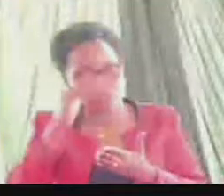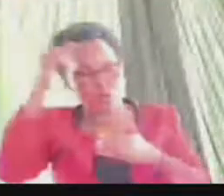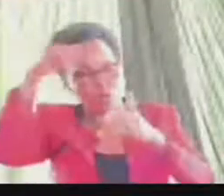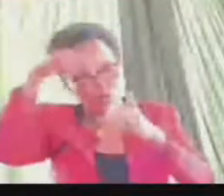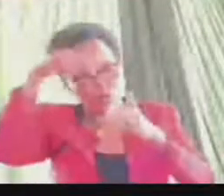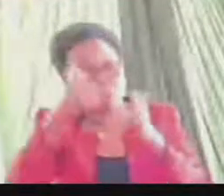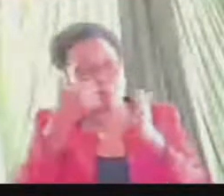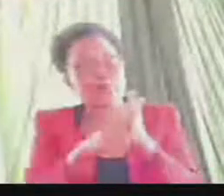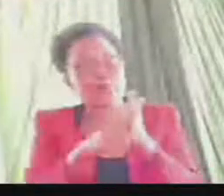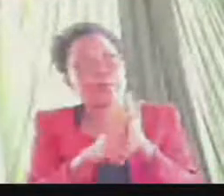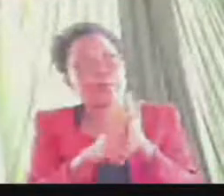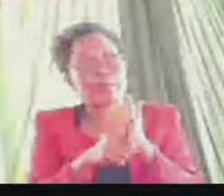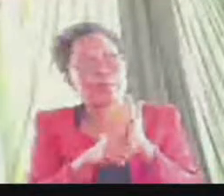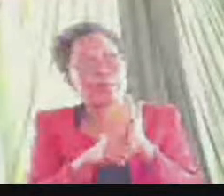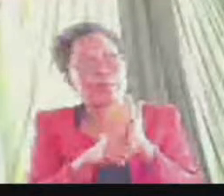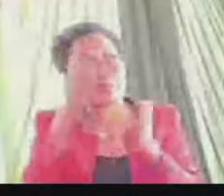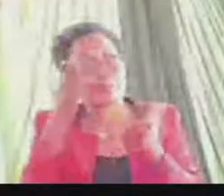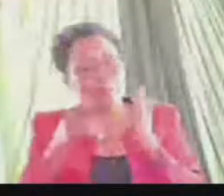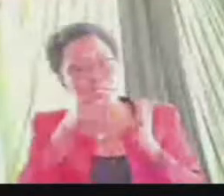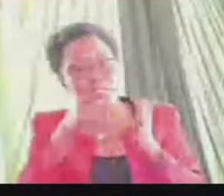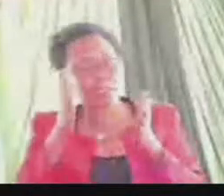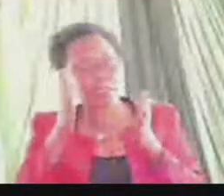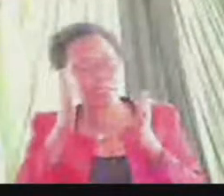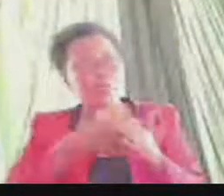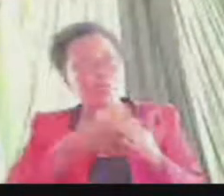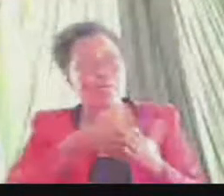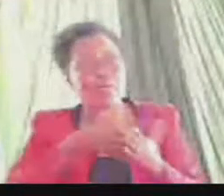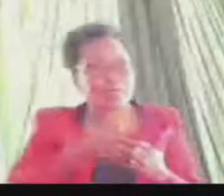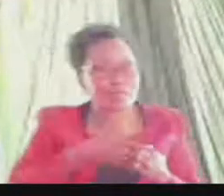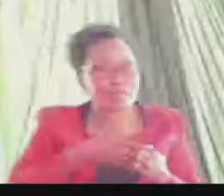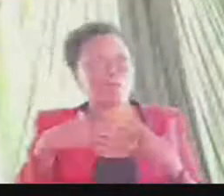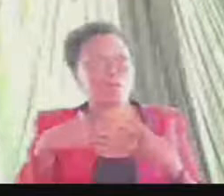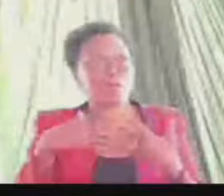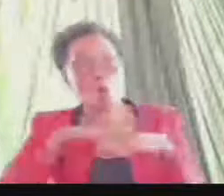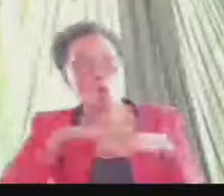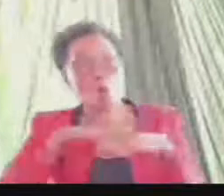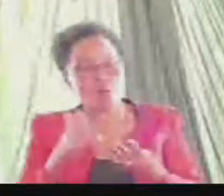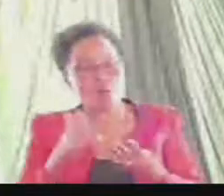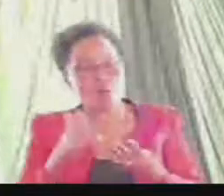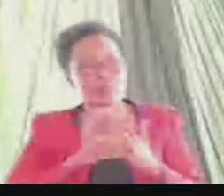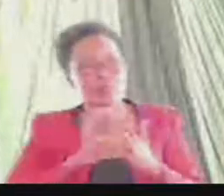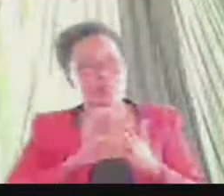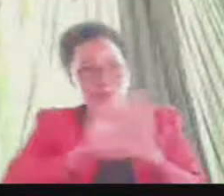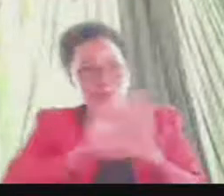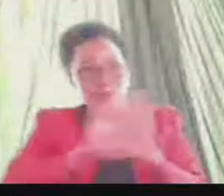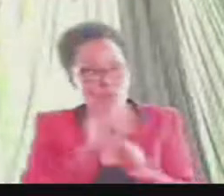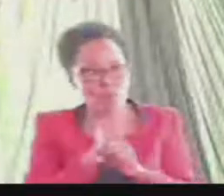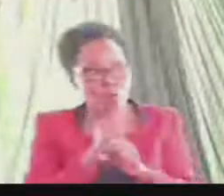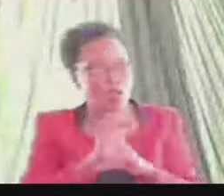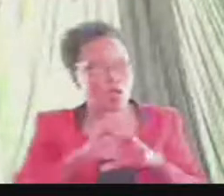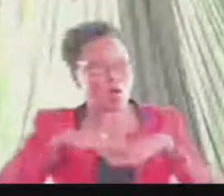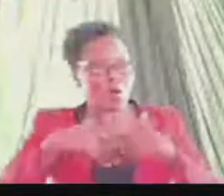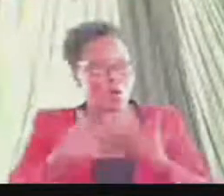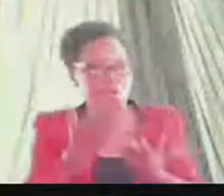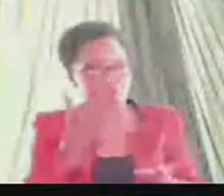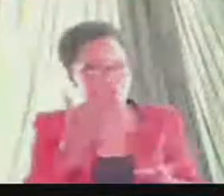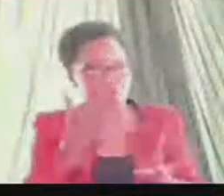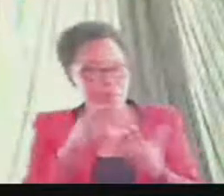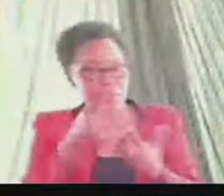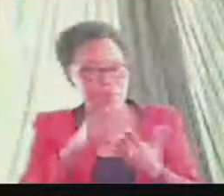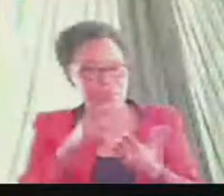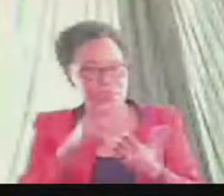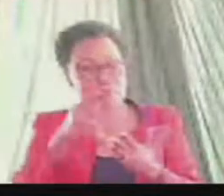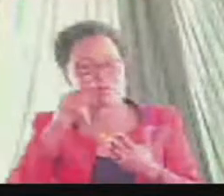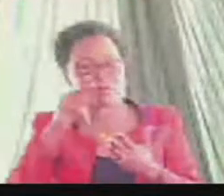of laziness and refusal to work, or maybe this judicial officer has some